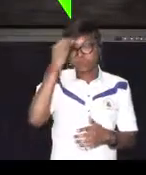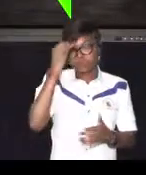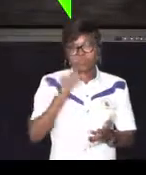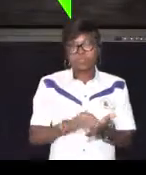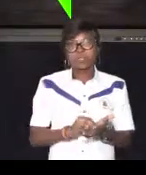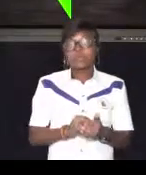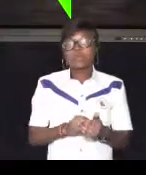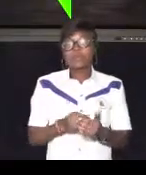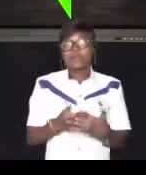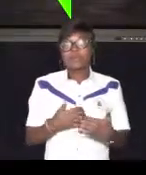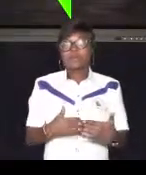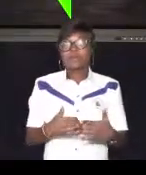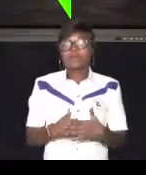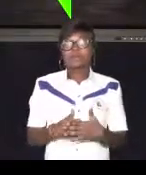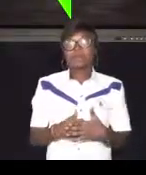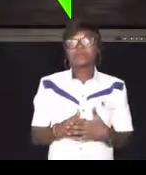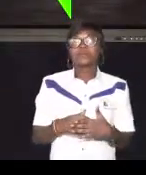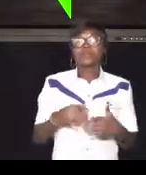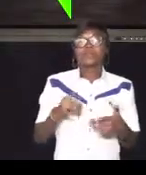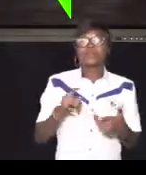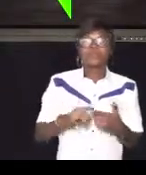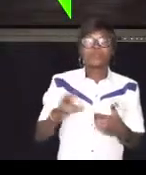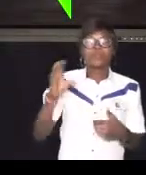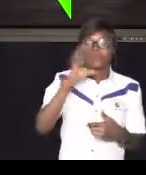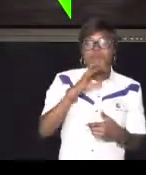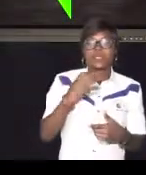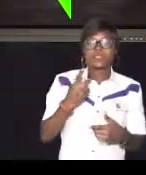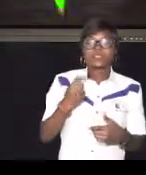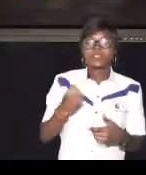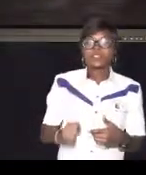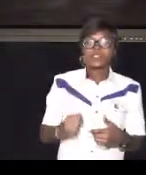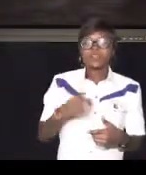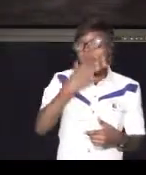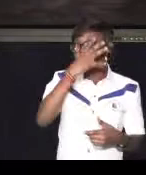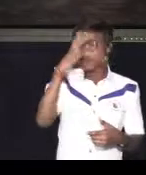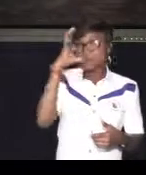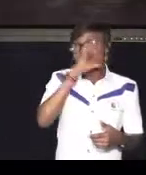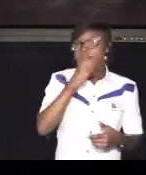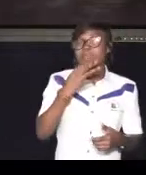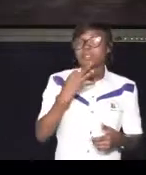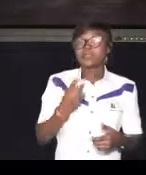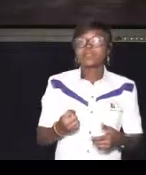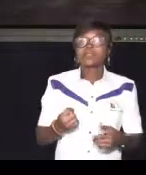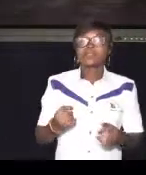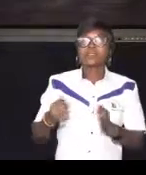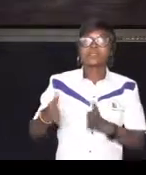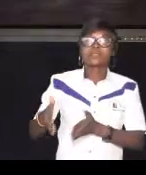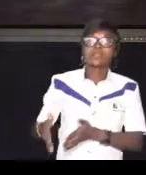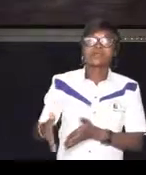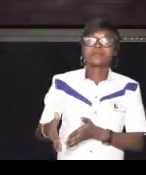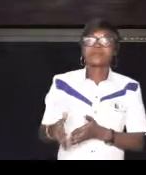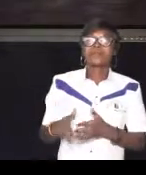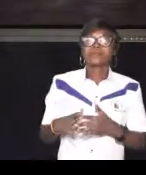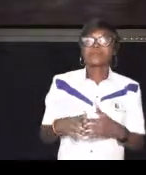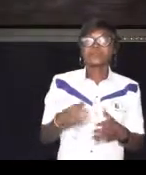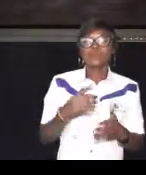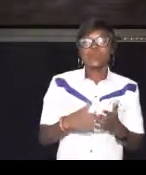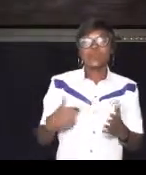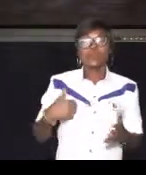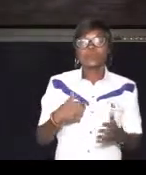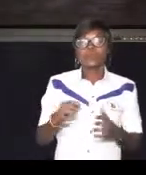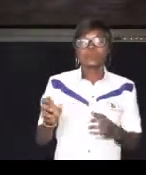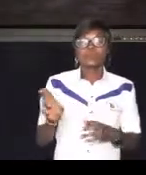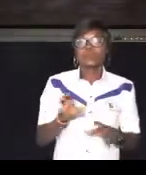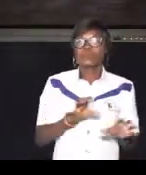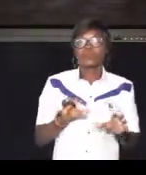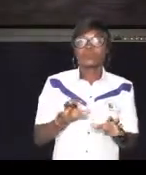or perhaps if you want to use the formula, to find the missing sides. And you have some Pythagorean triples given there. And so what